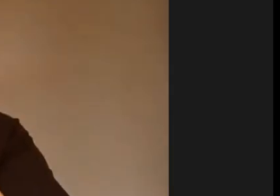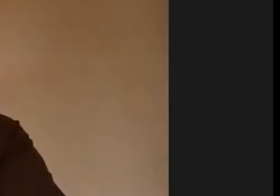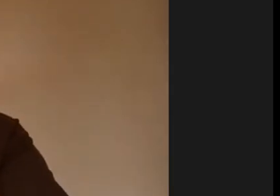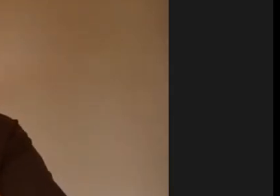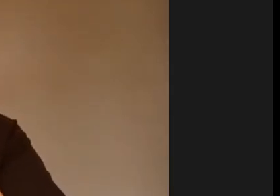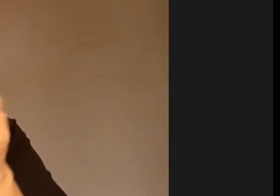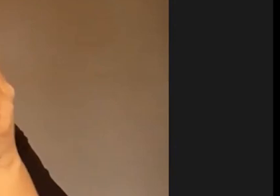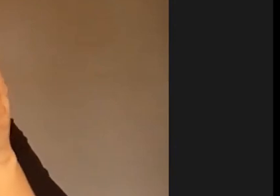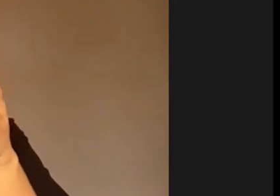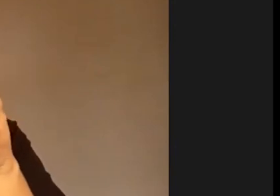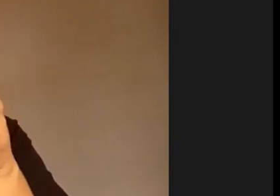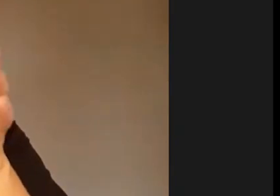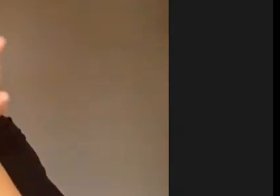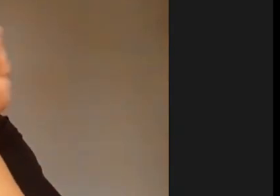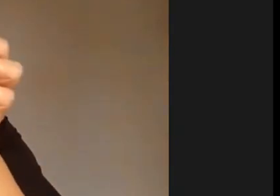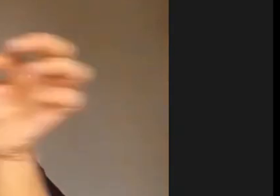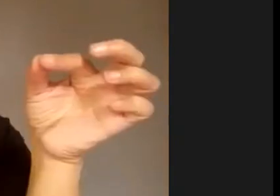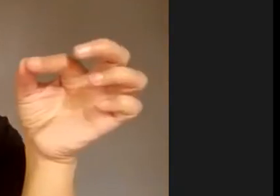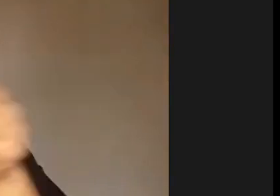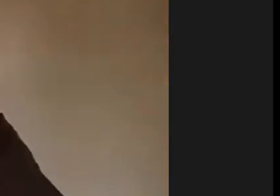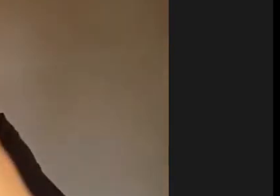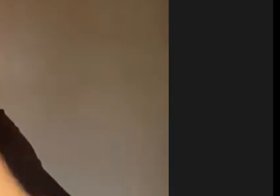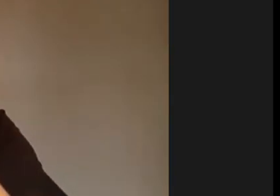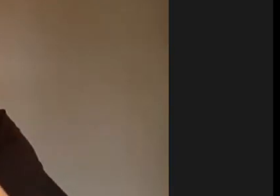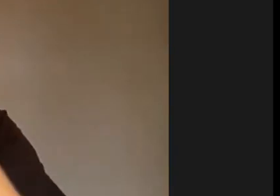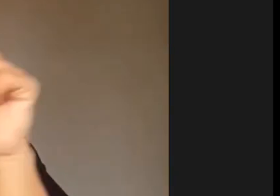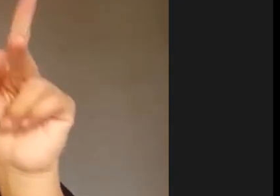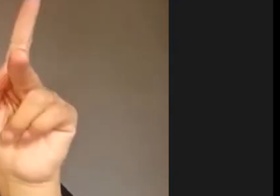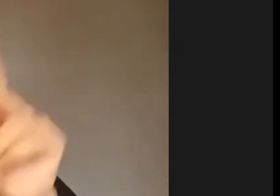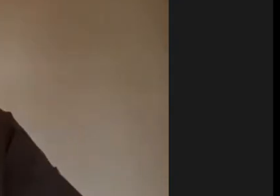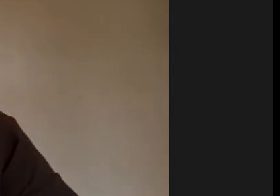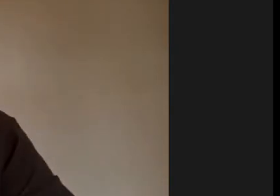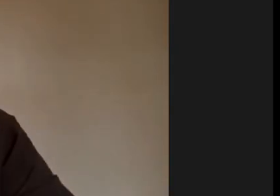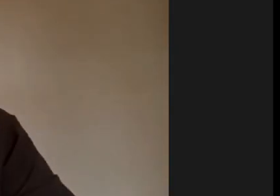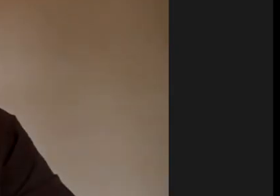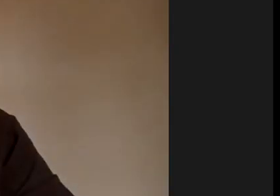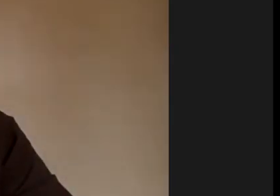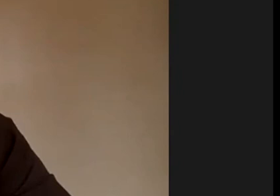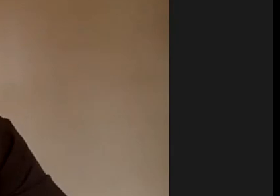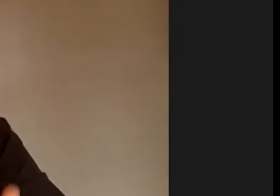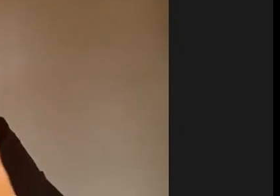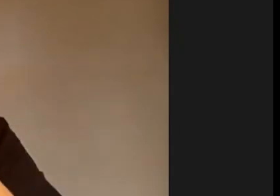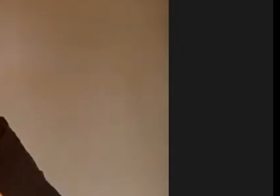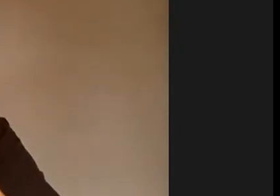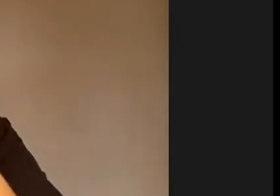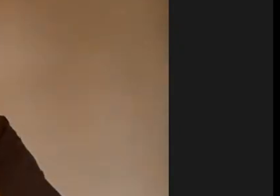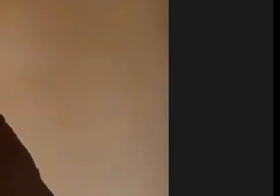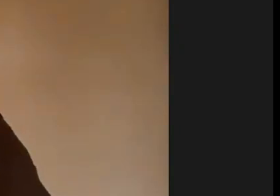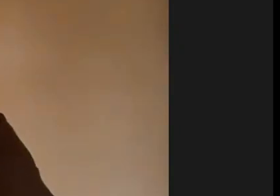Okay? And we'll finish up lesson 6. And then we'll go to lesson 1.